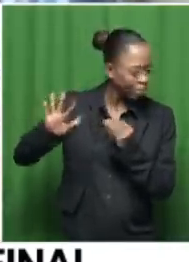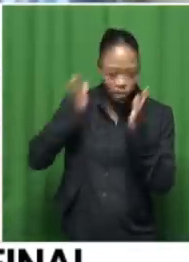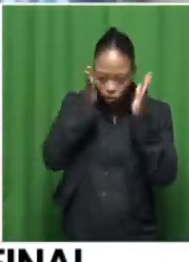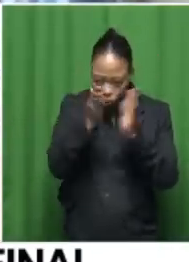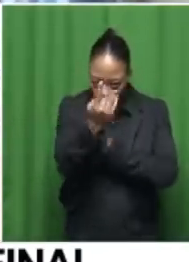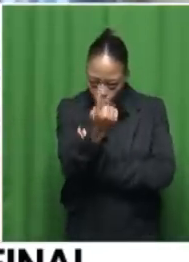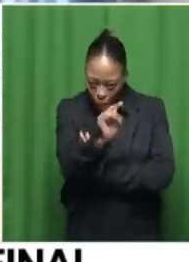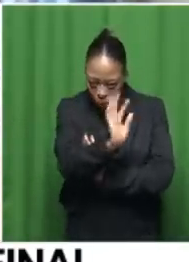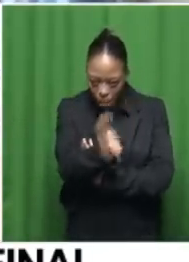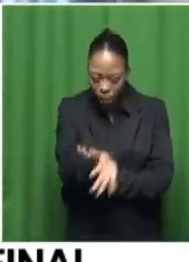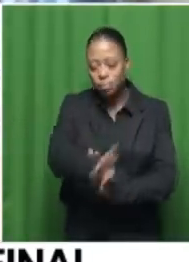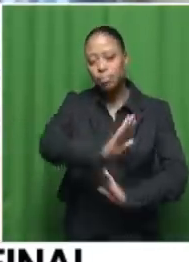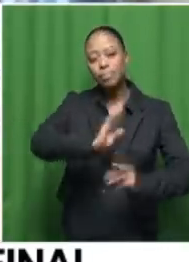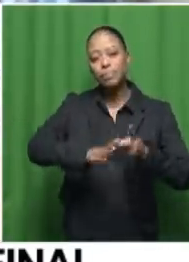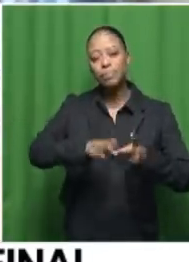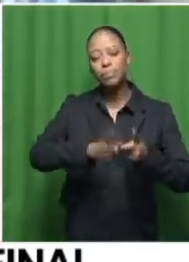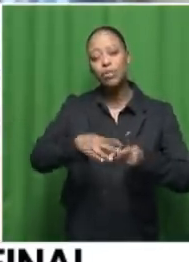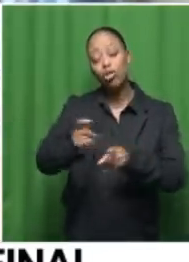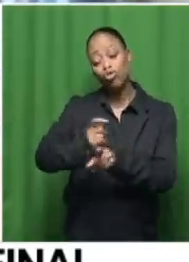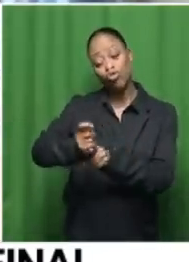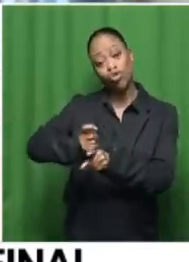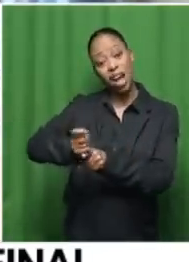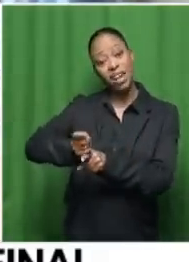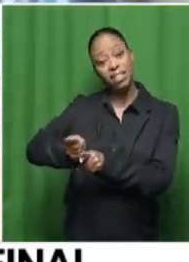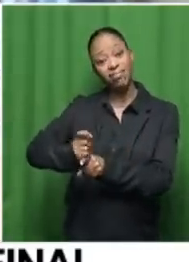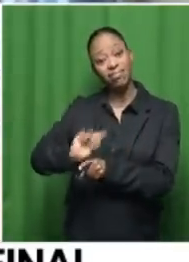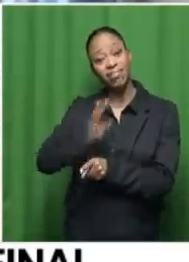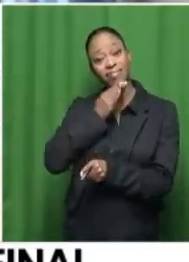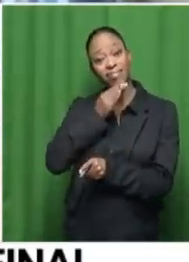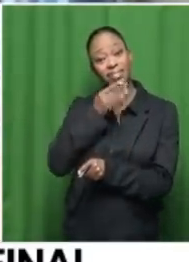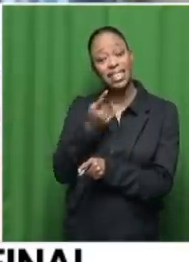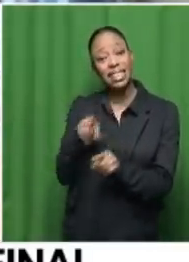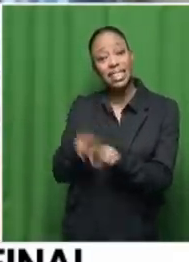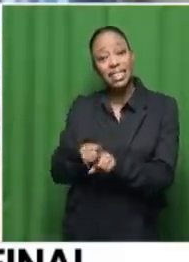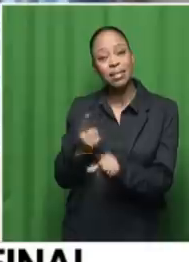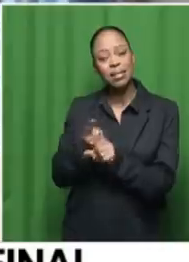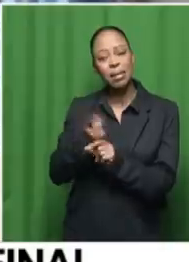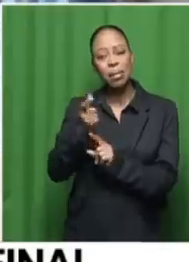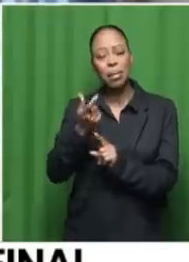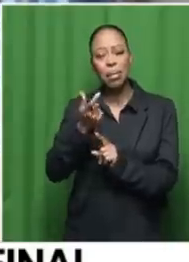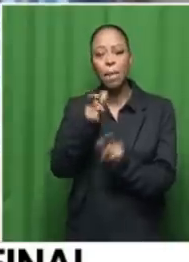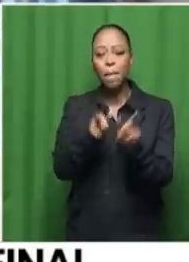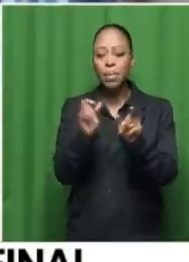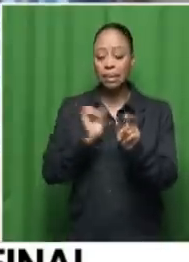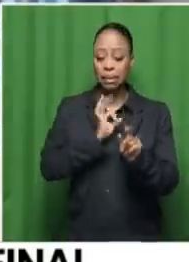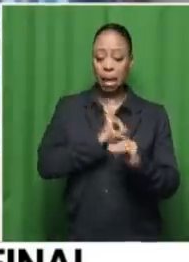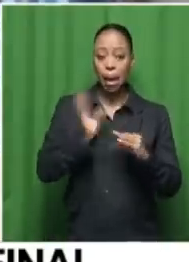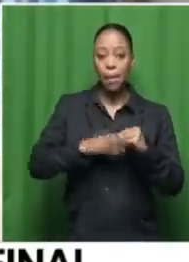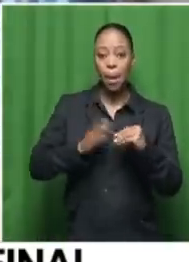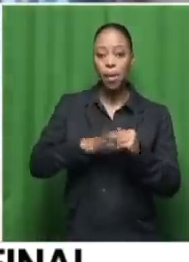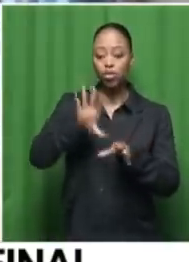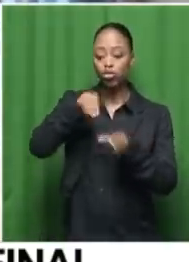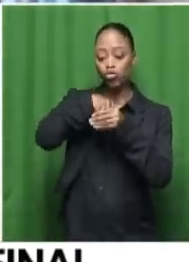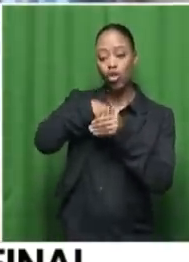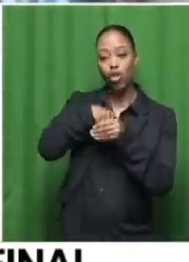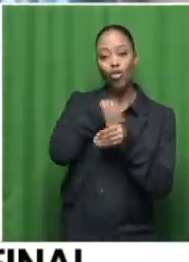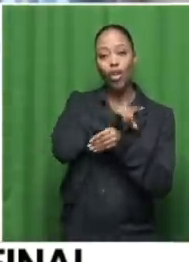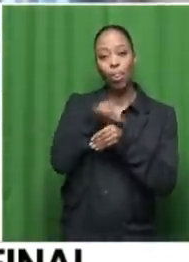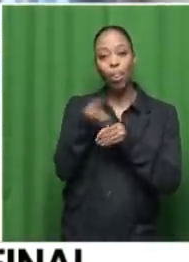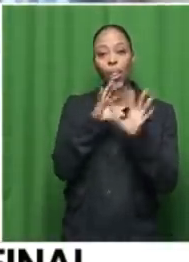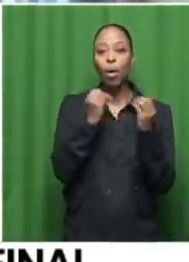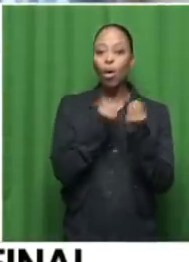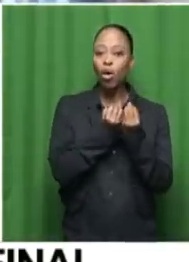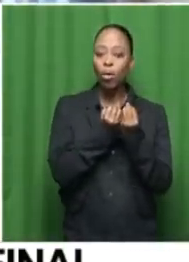priority crimes. Training, which means that the personnel used in the state's